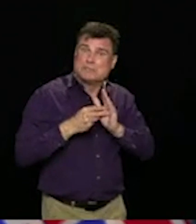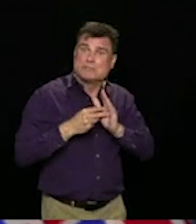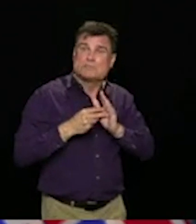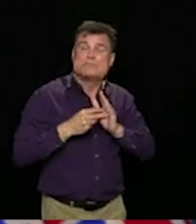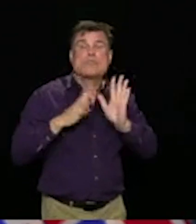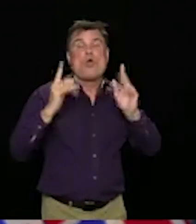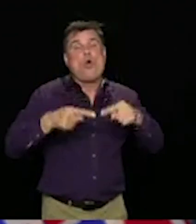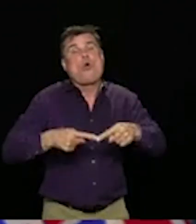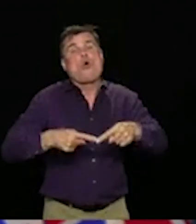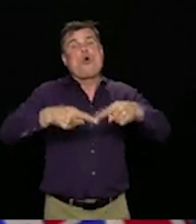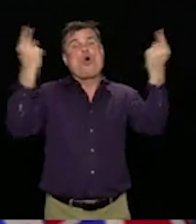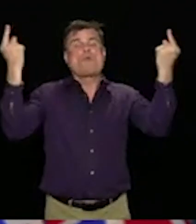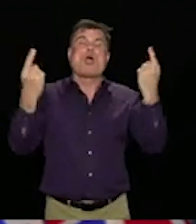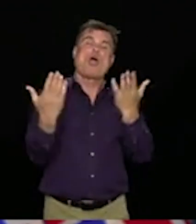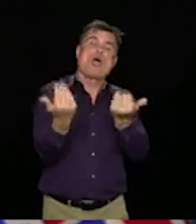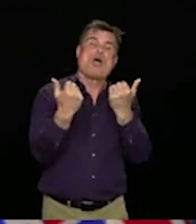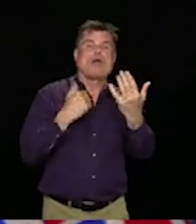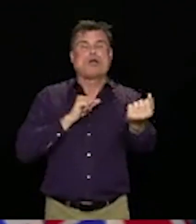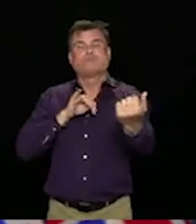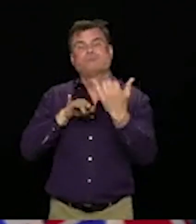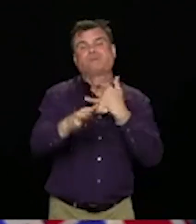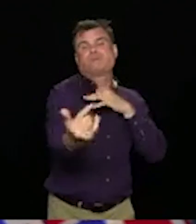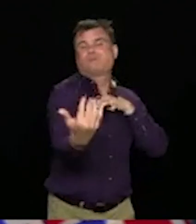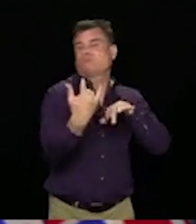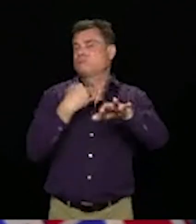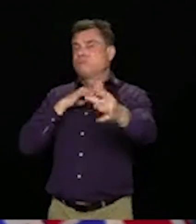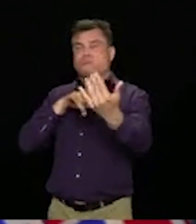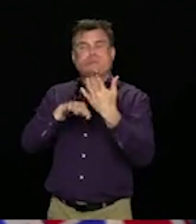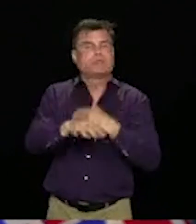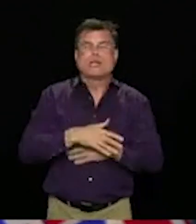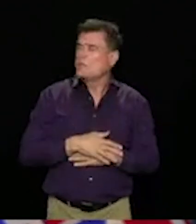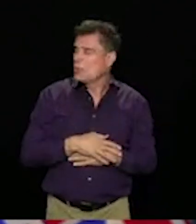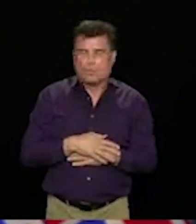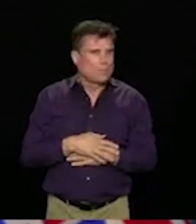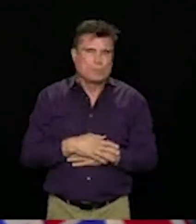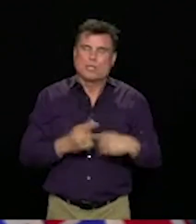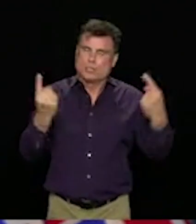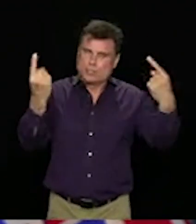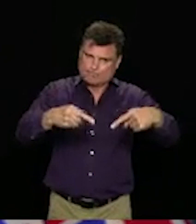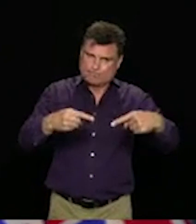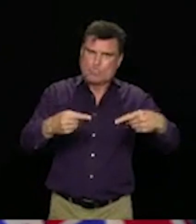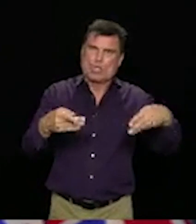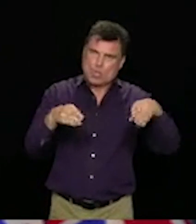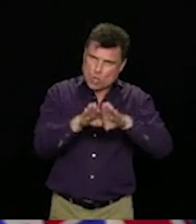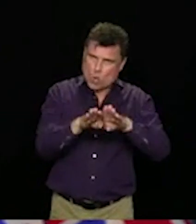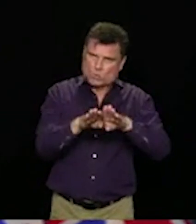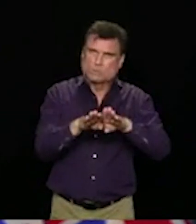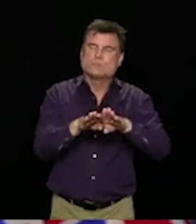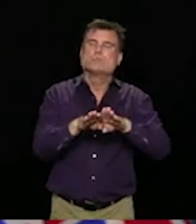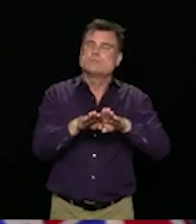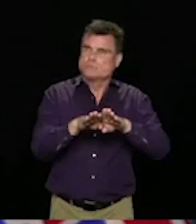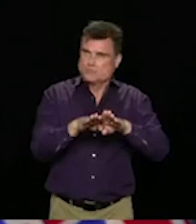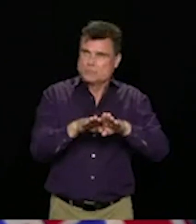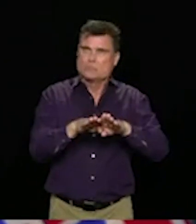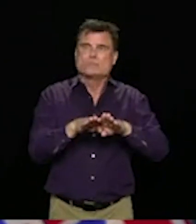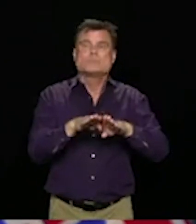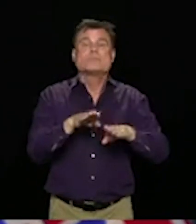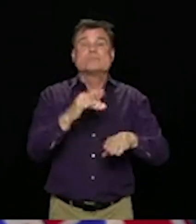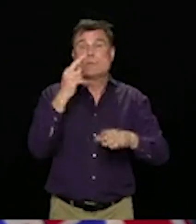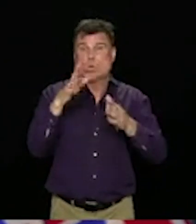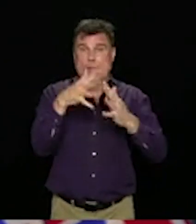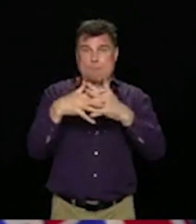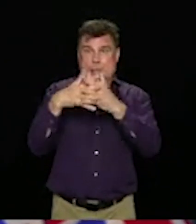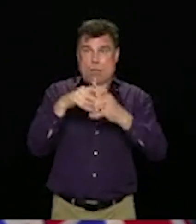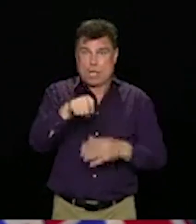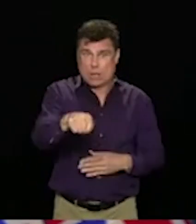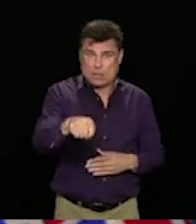on requiring people to be in quarantine or to self-isolation for 14 days after they come in from the United